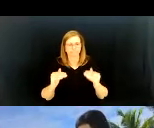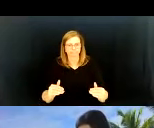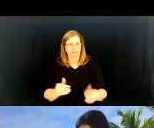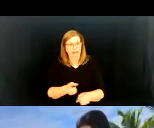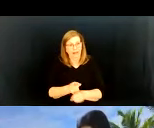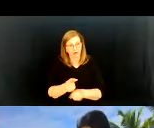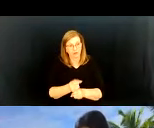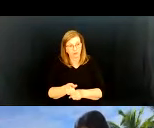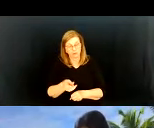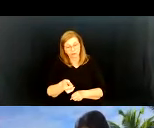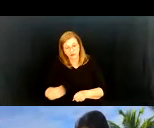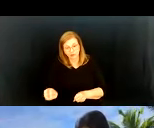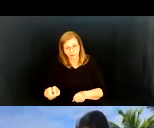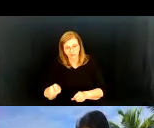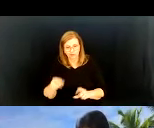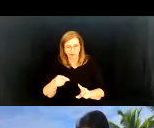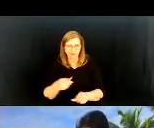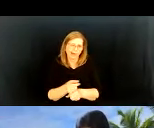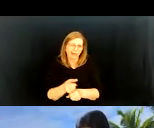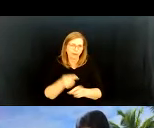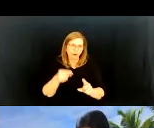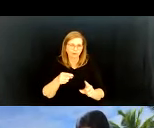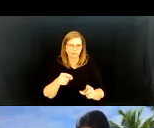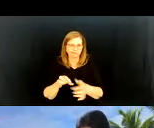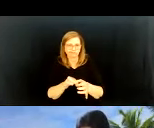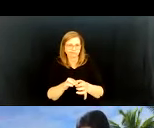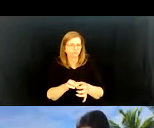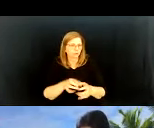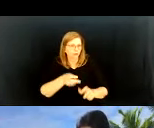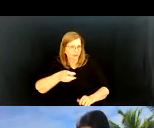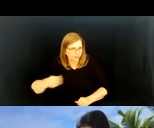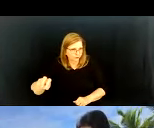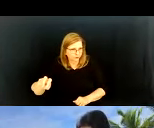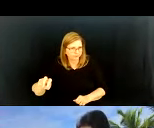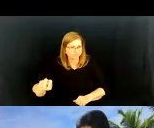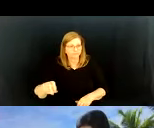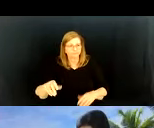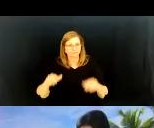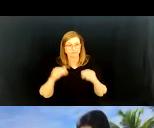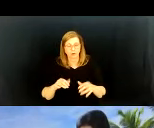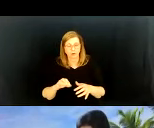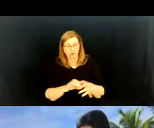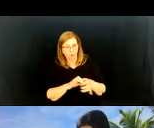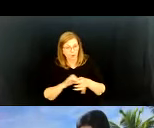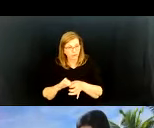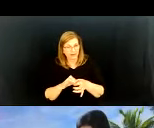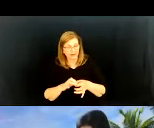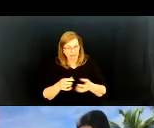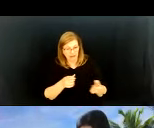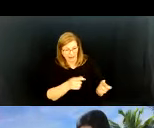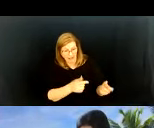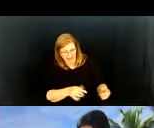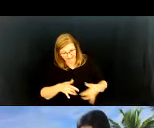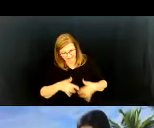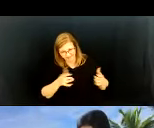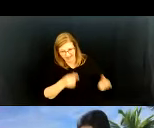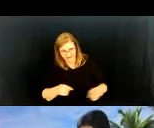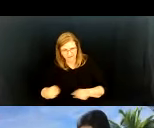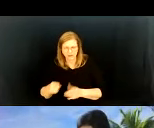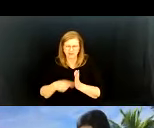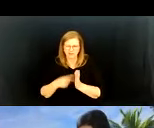transition goals or annual goals related to transition, coordinated activities. Sometimes those are referred to as